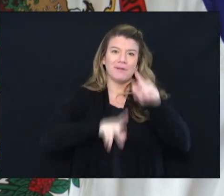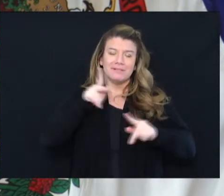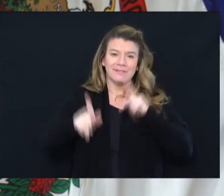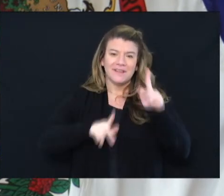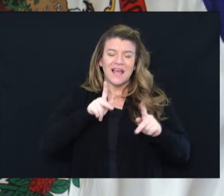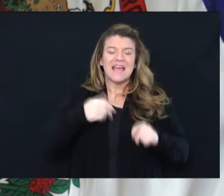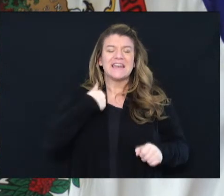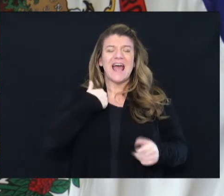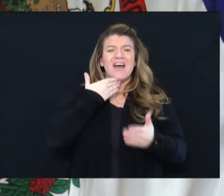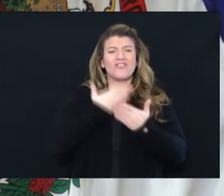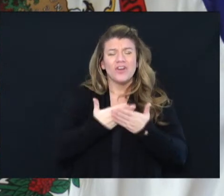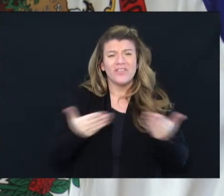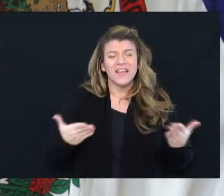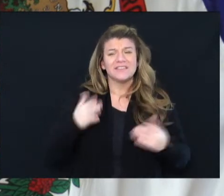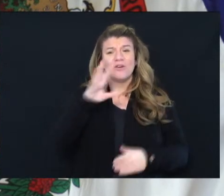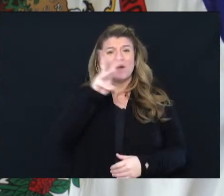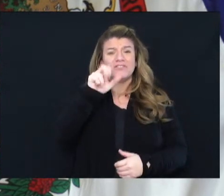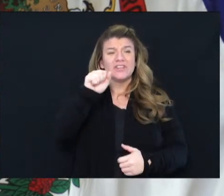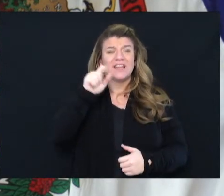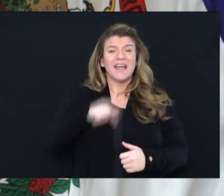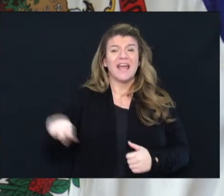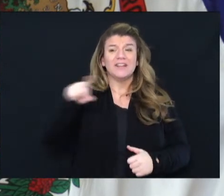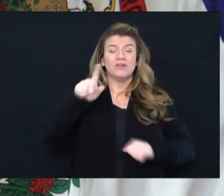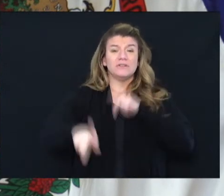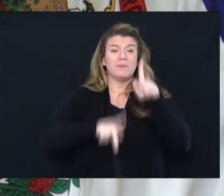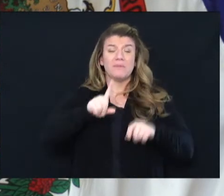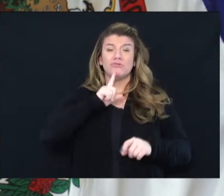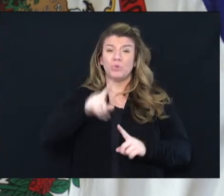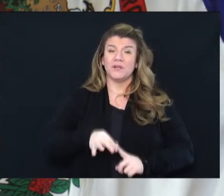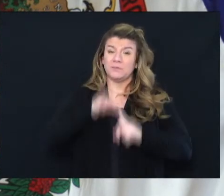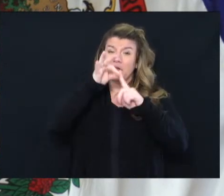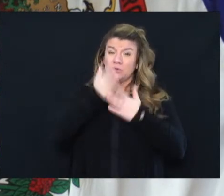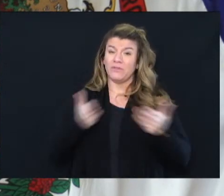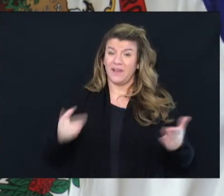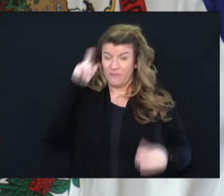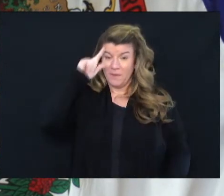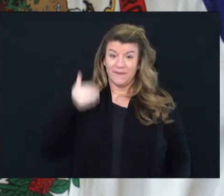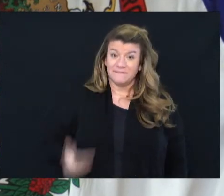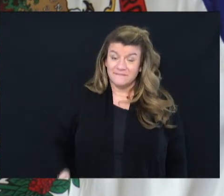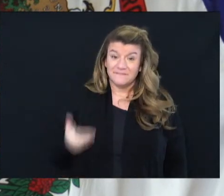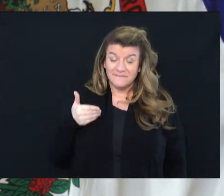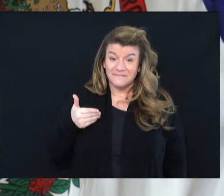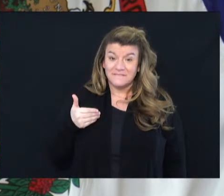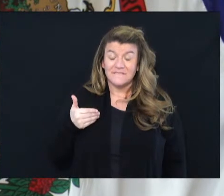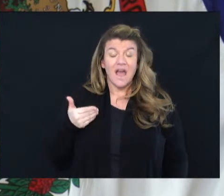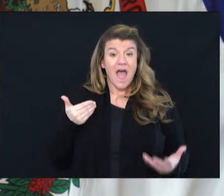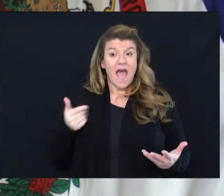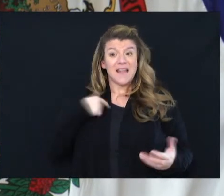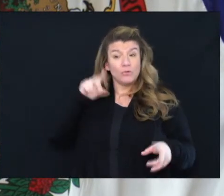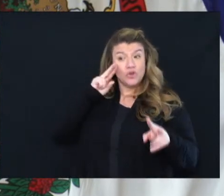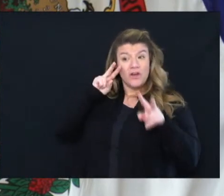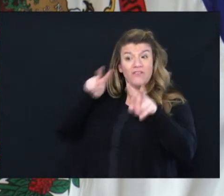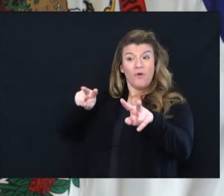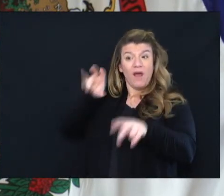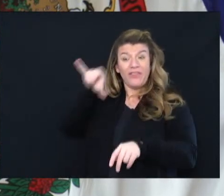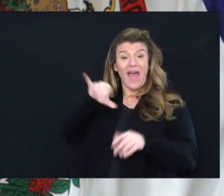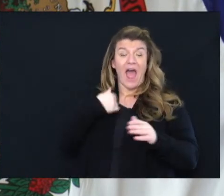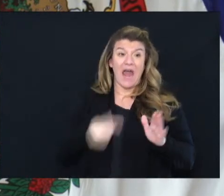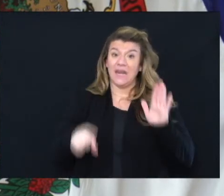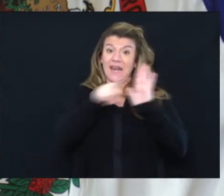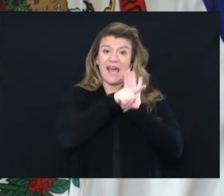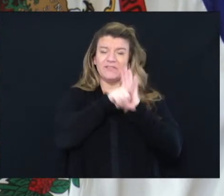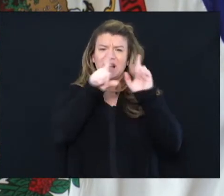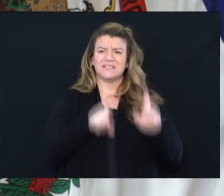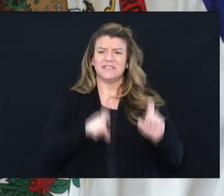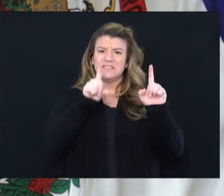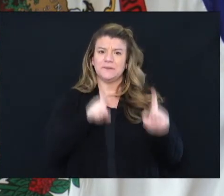for West Virginia and West Virginians is a really special thing to me. And so, in looking forward to that, we had a negative test, and then all of